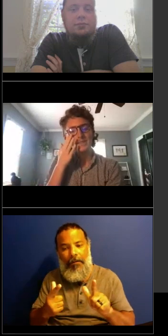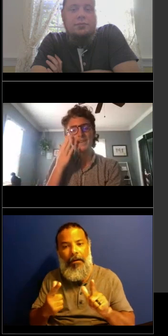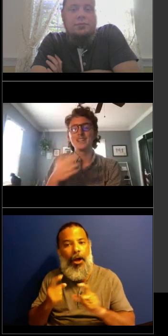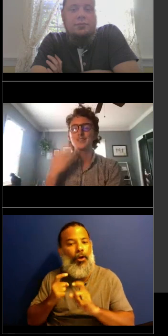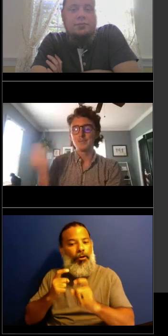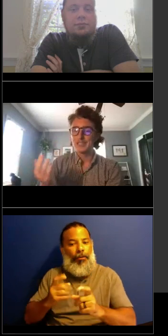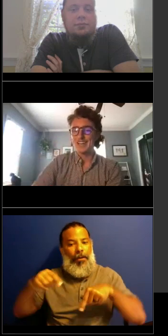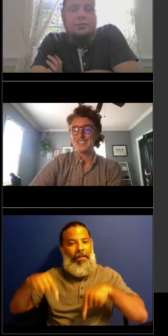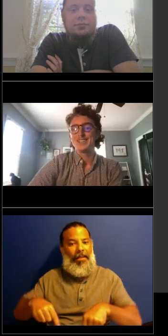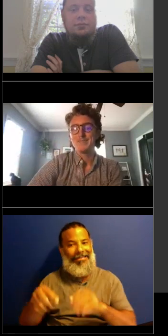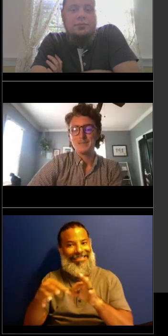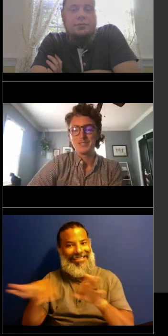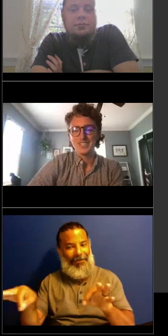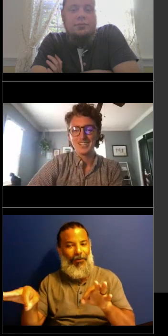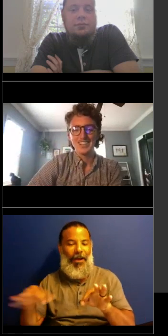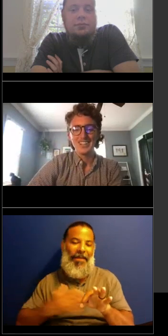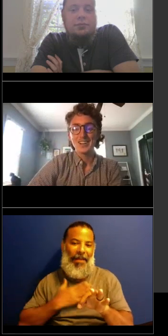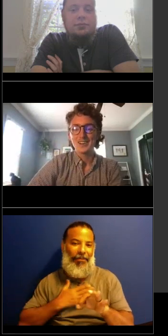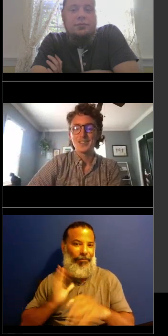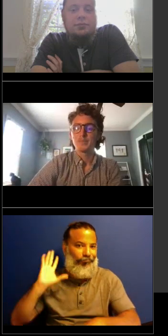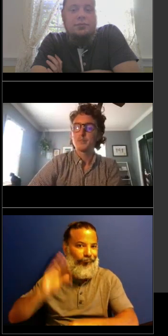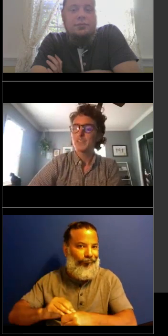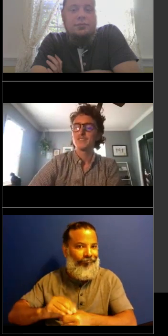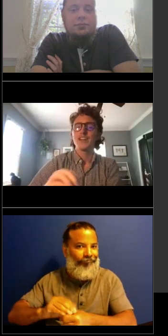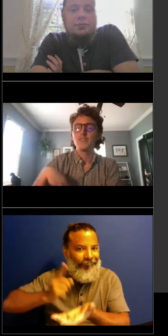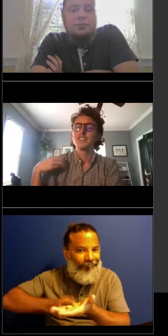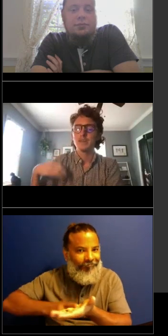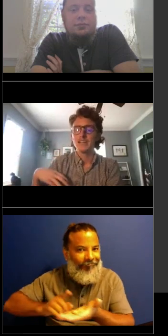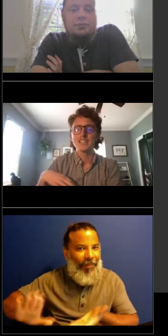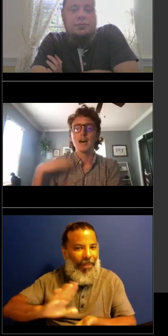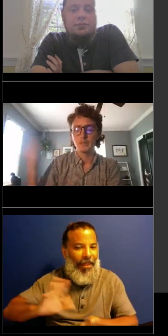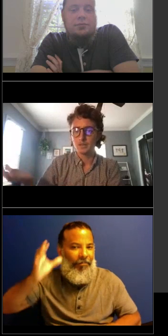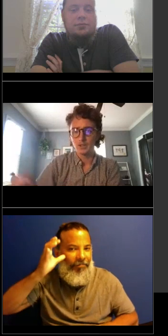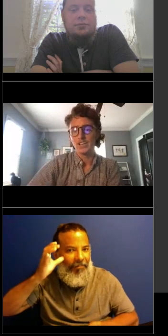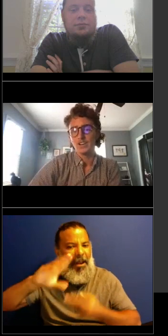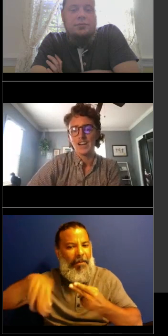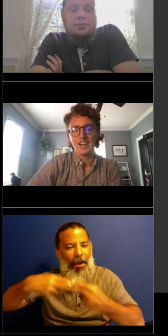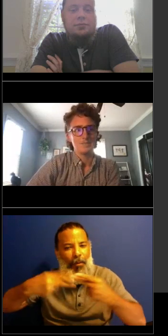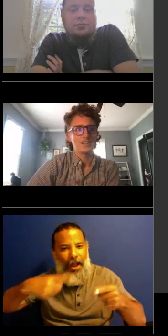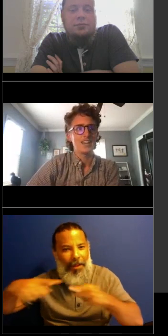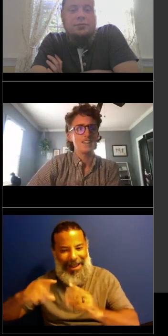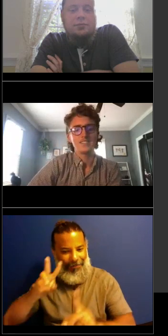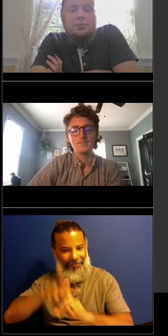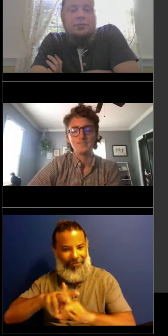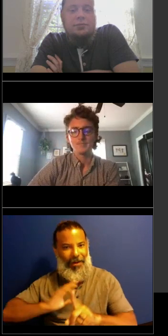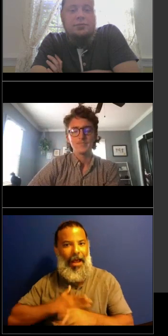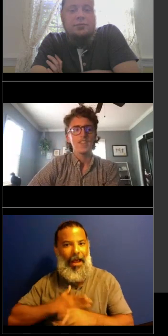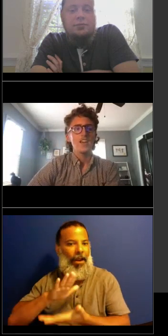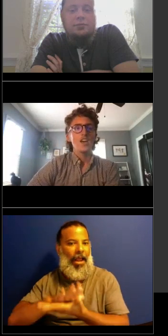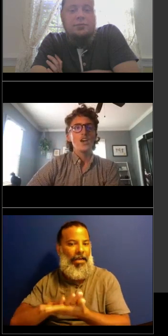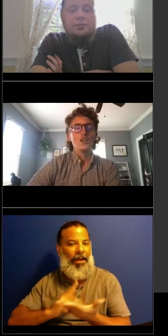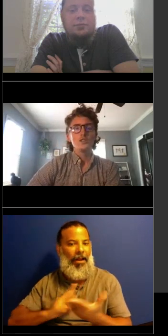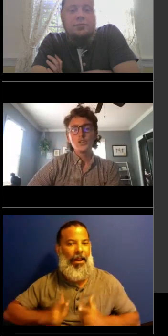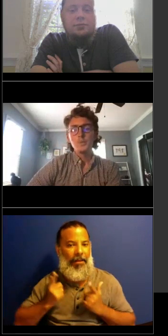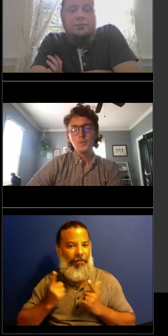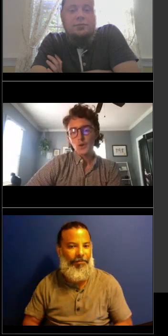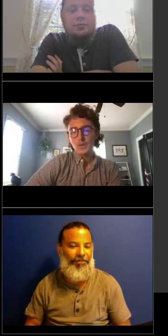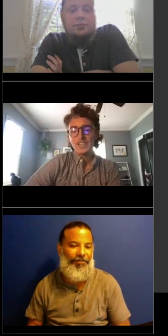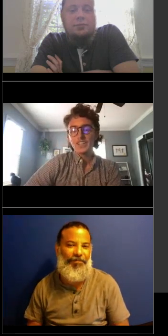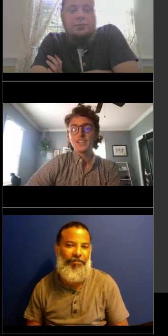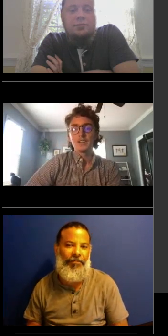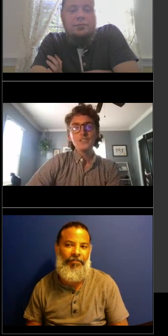to the statement. And so I'm really glad to be able to hear their perspectives on how the statement is applicable in our academic lives.